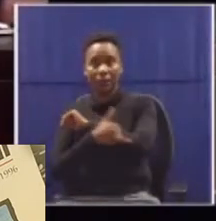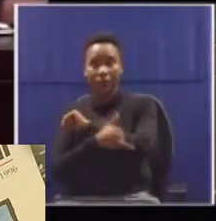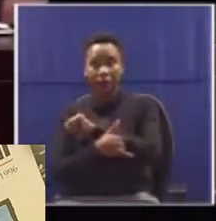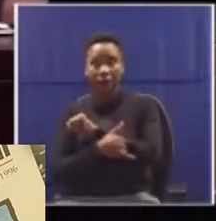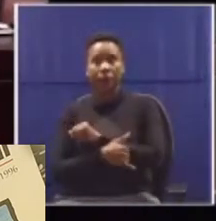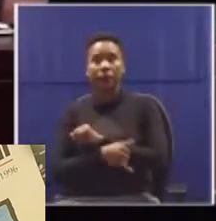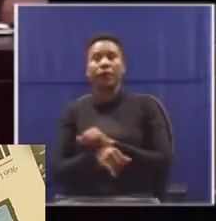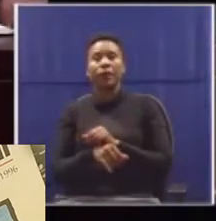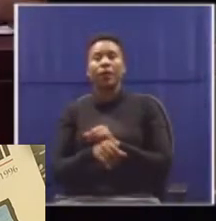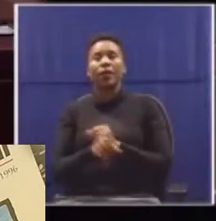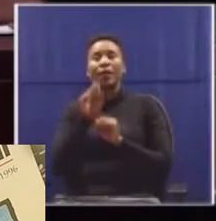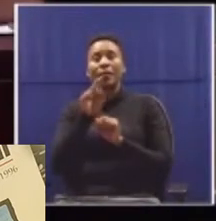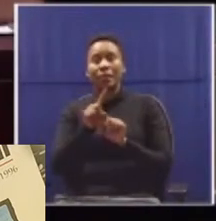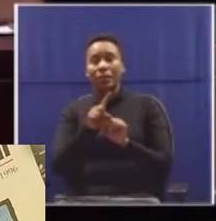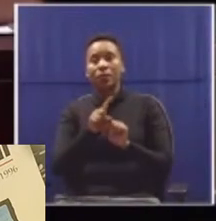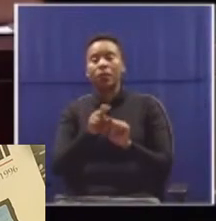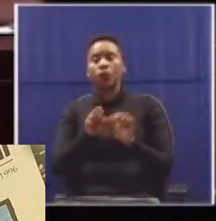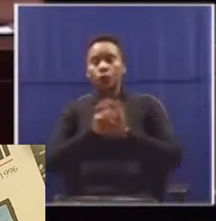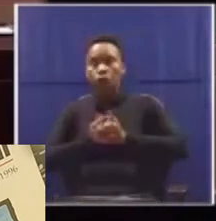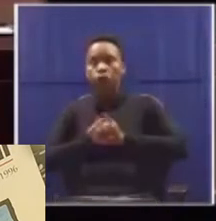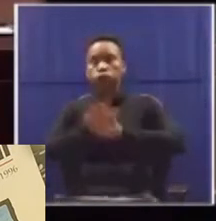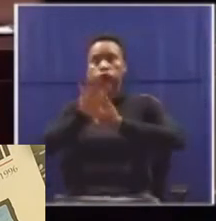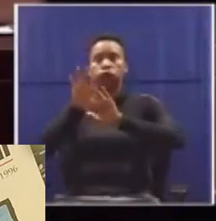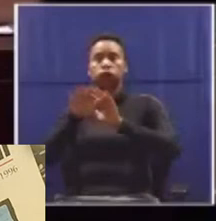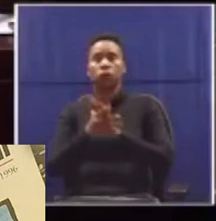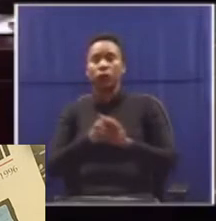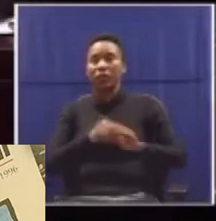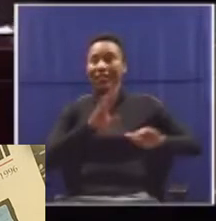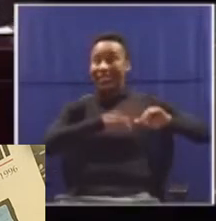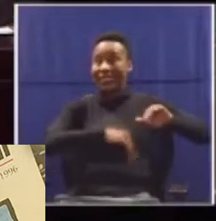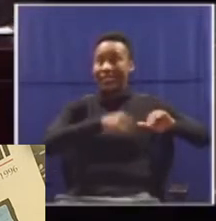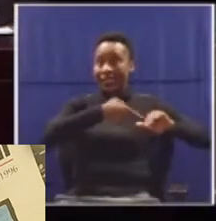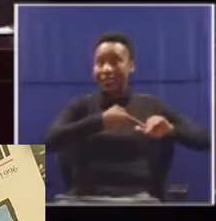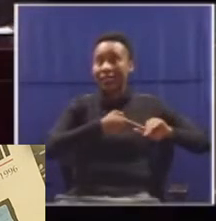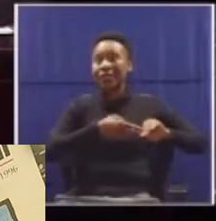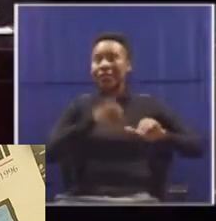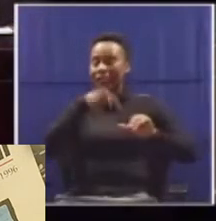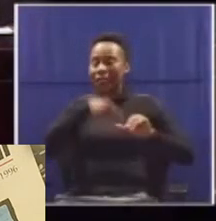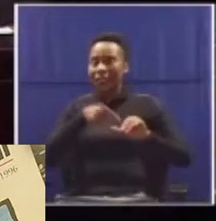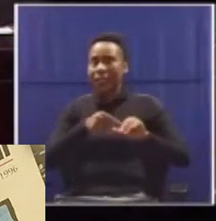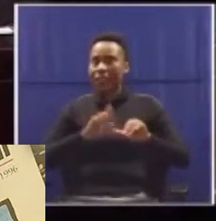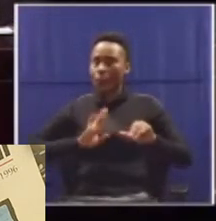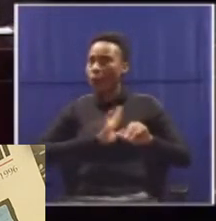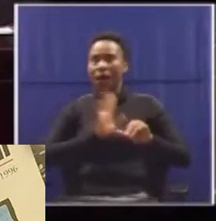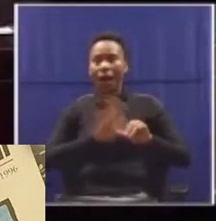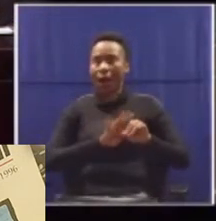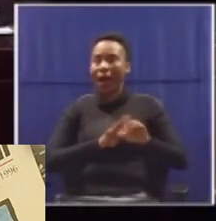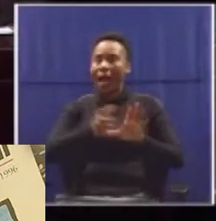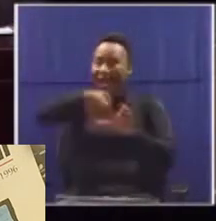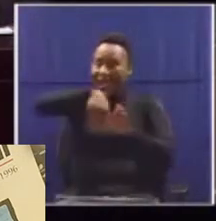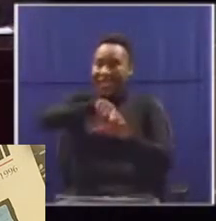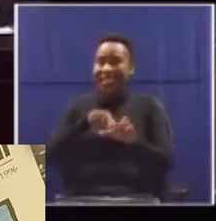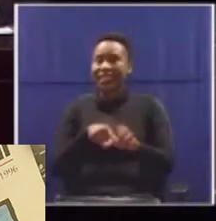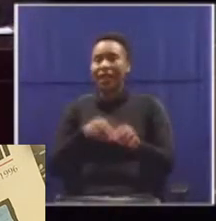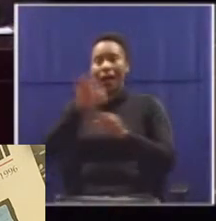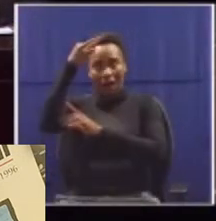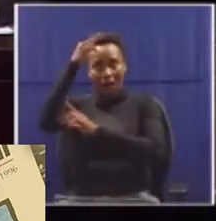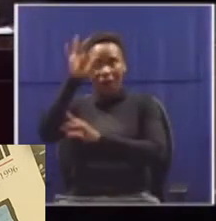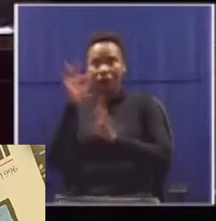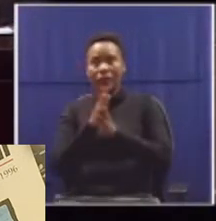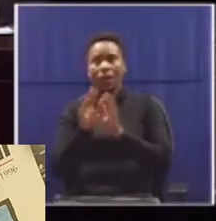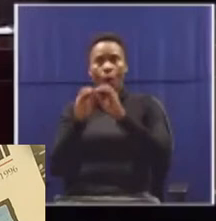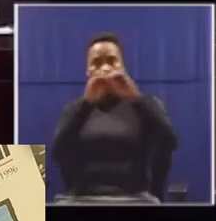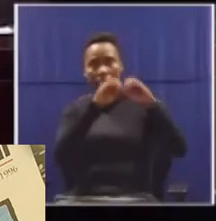disposed and bestows the judgment is not some arbitrary body but an intergovernmental organization and Global Financial crime